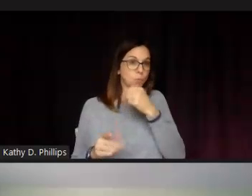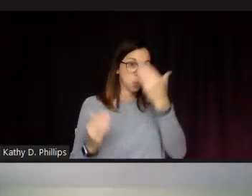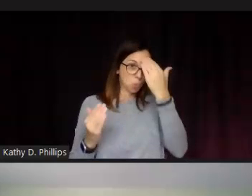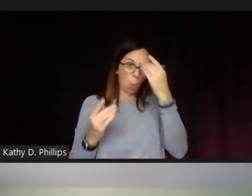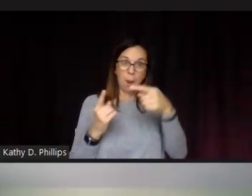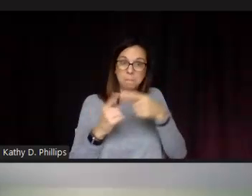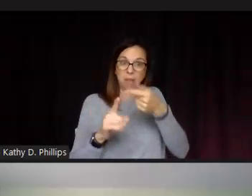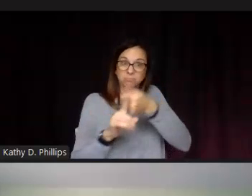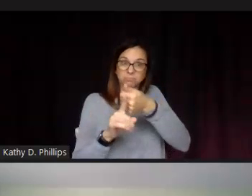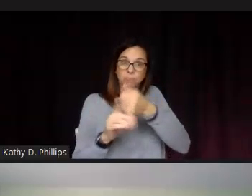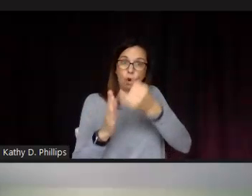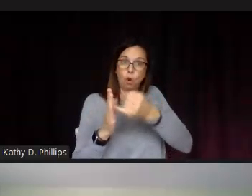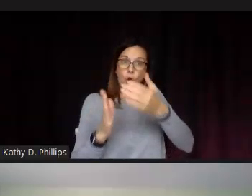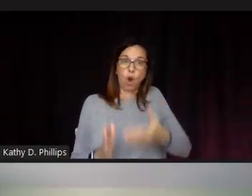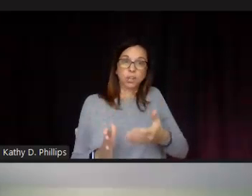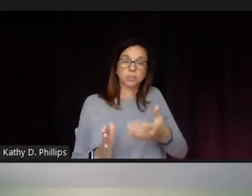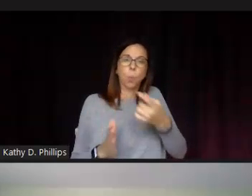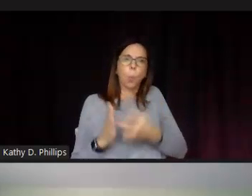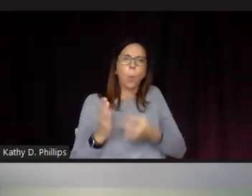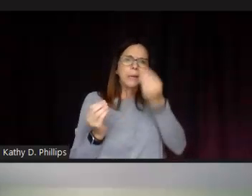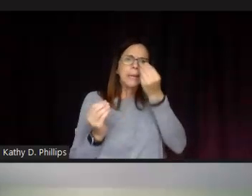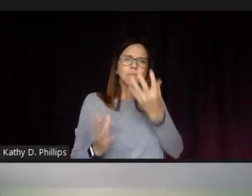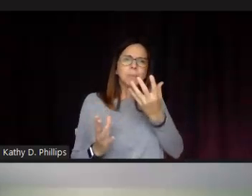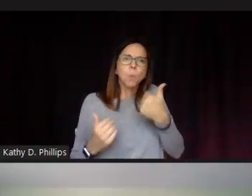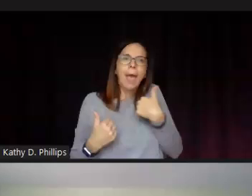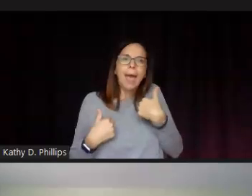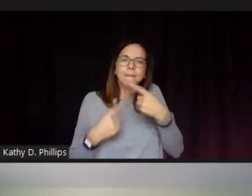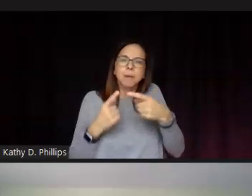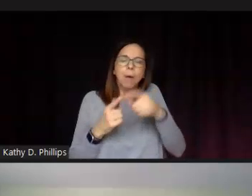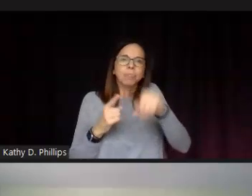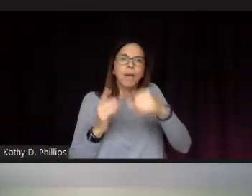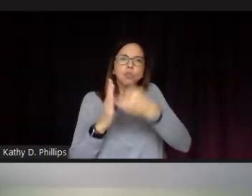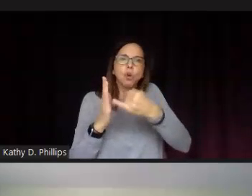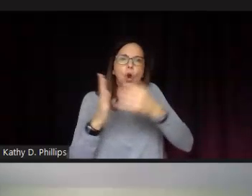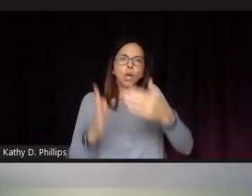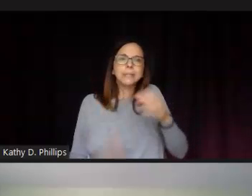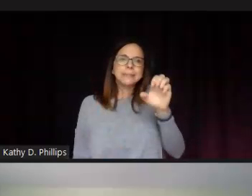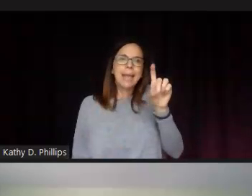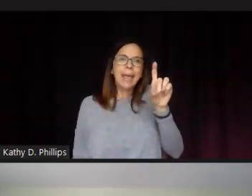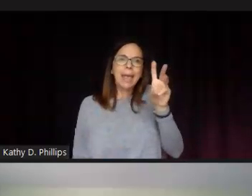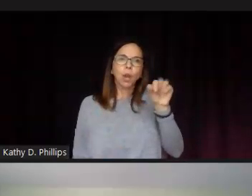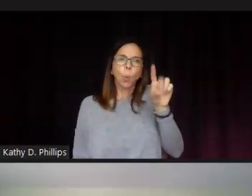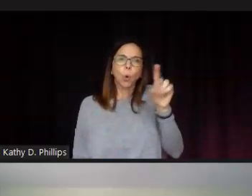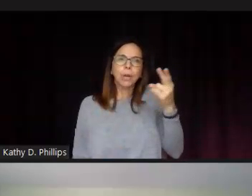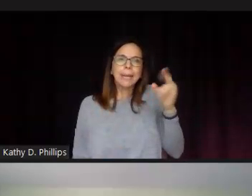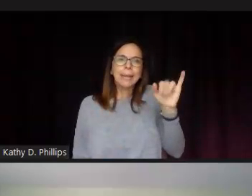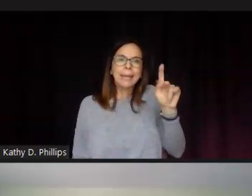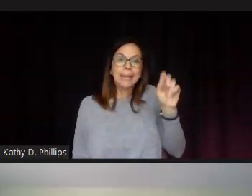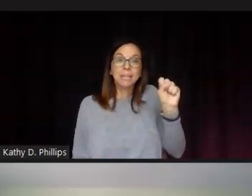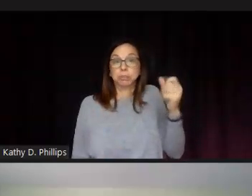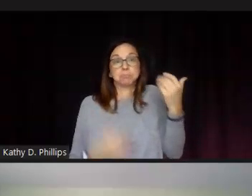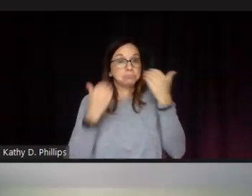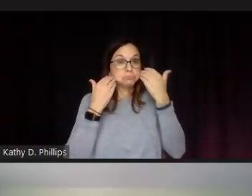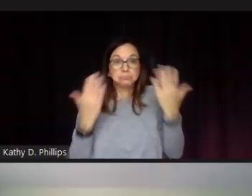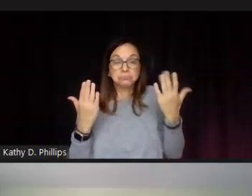artist, right? We don't have any information here in this little description of who the artist is or whether he's done